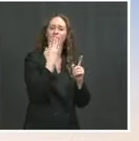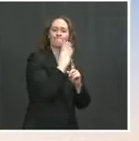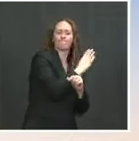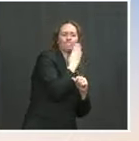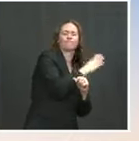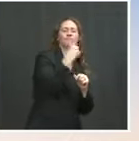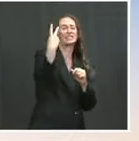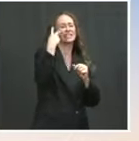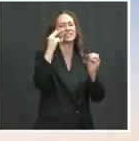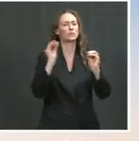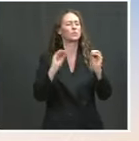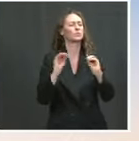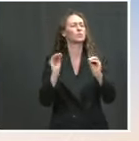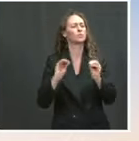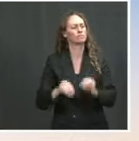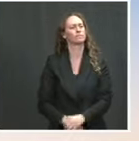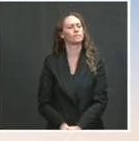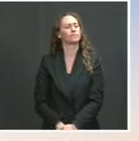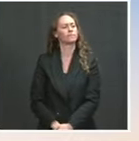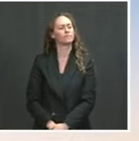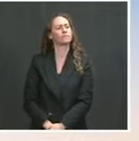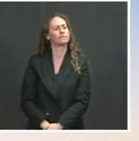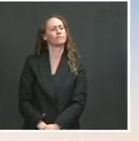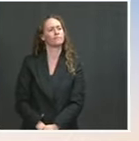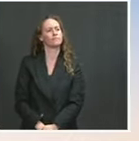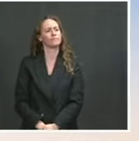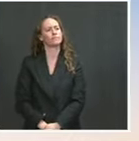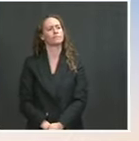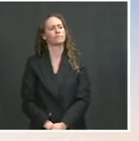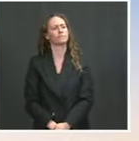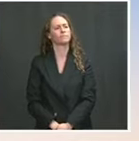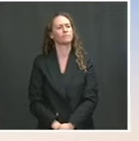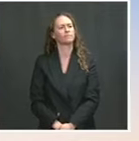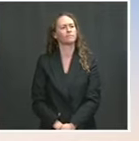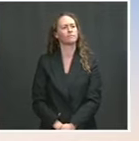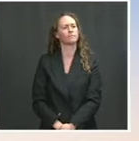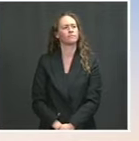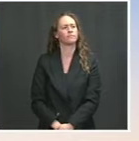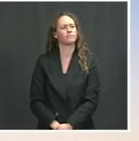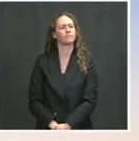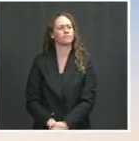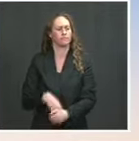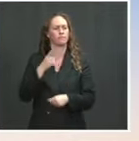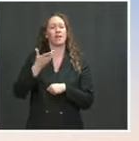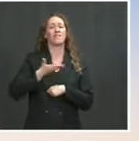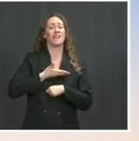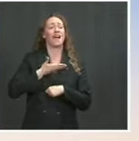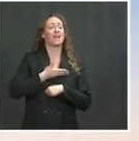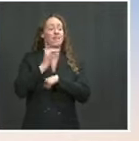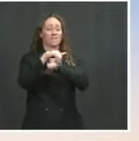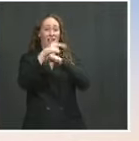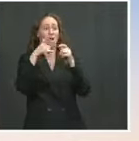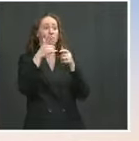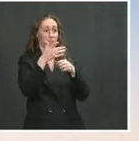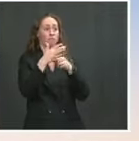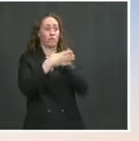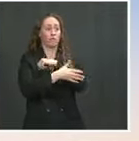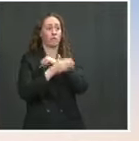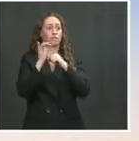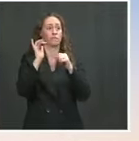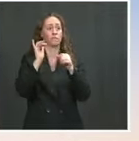journalists on the ground on that Gaza tower strike. The Prime Minister Netanyahu called this a perfectly legitimate target. Does this White House agree with